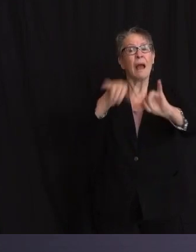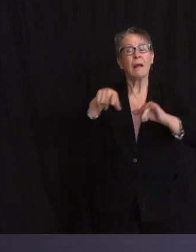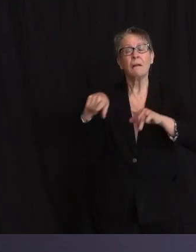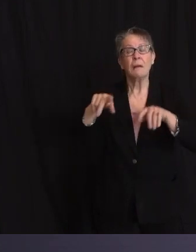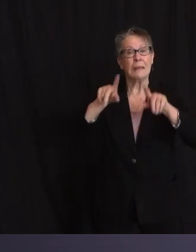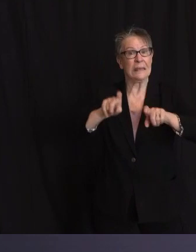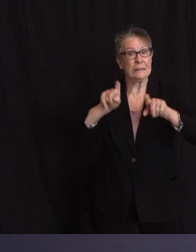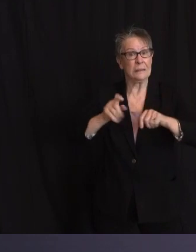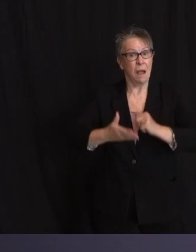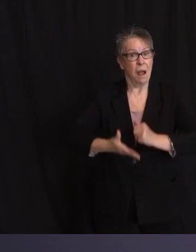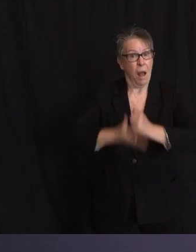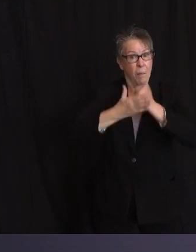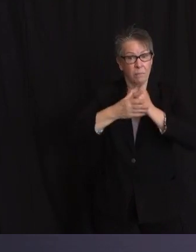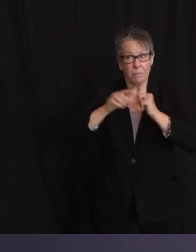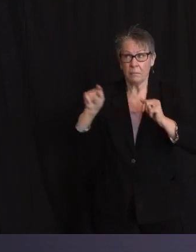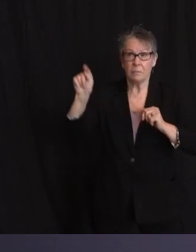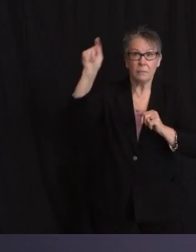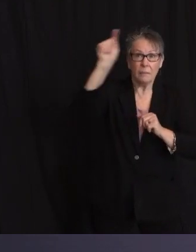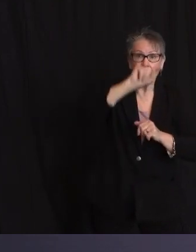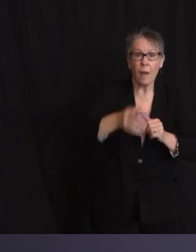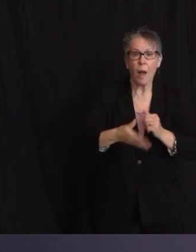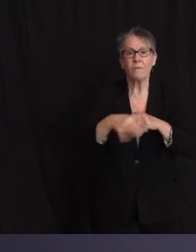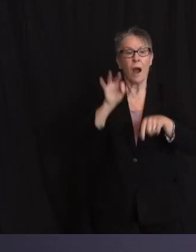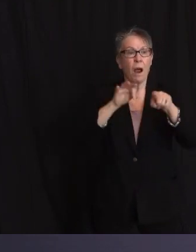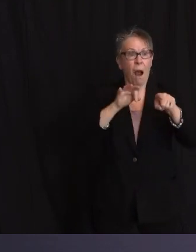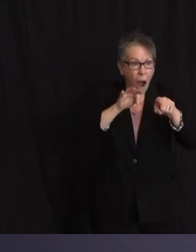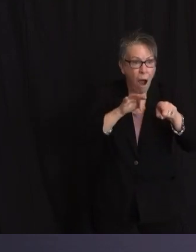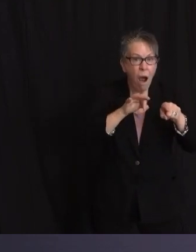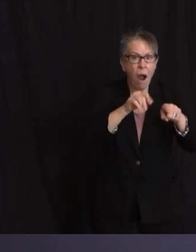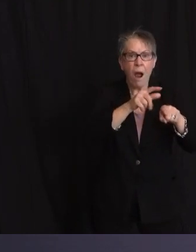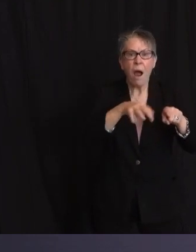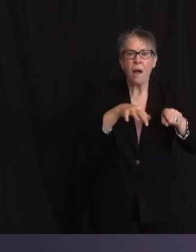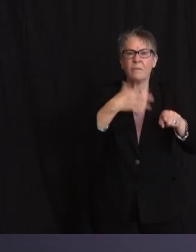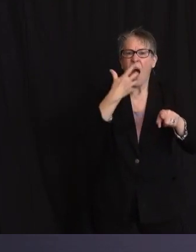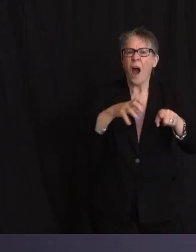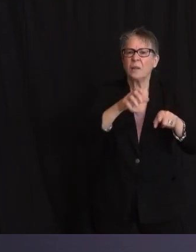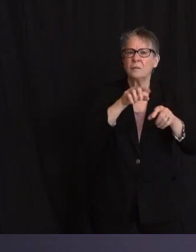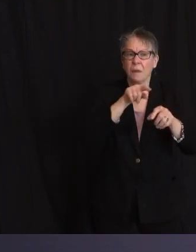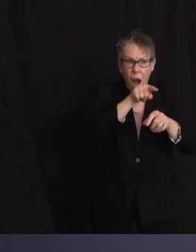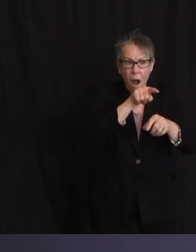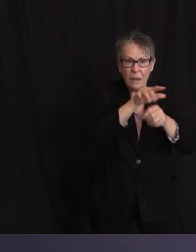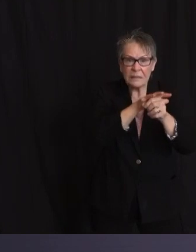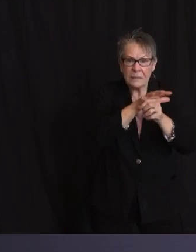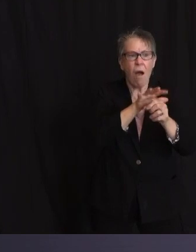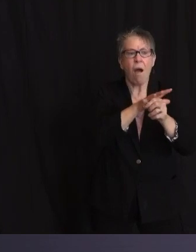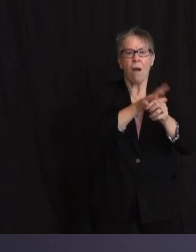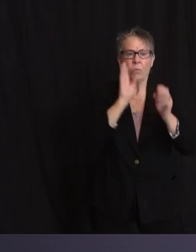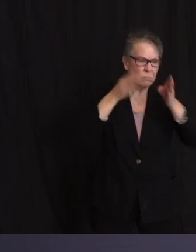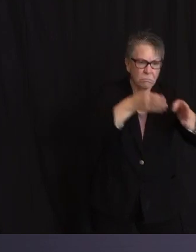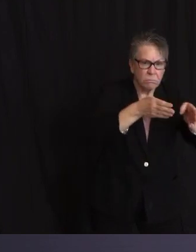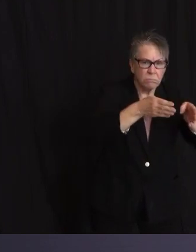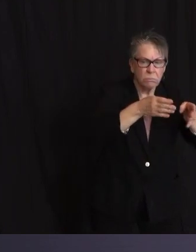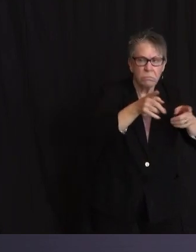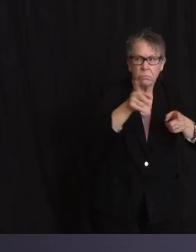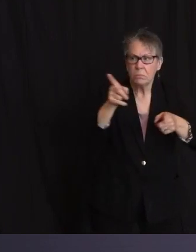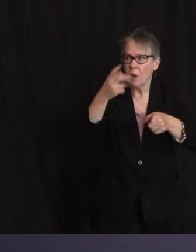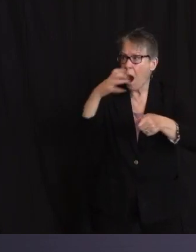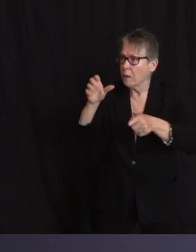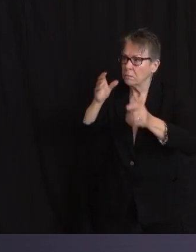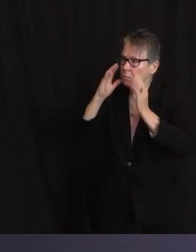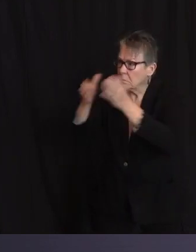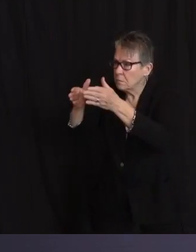The number of groups, governor, and individual lawmakers calling for New Jersey to reopen in a slightly hysterical vein seems